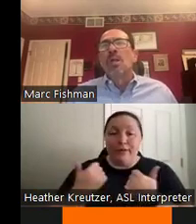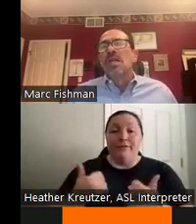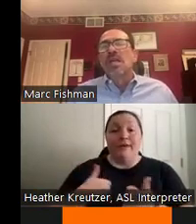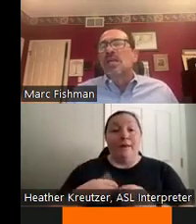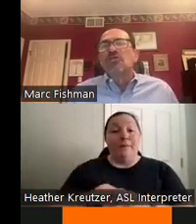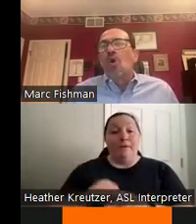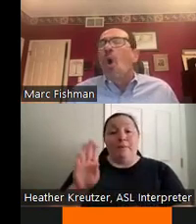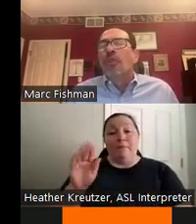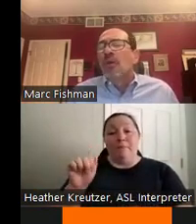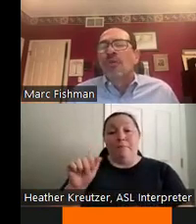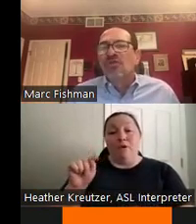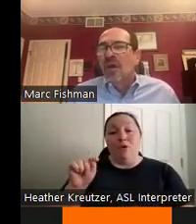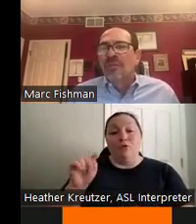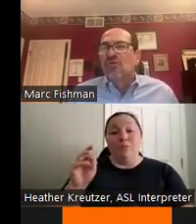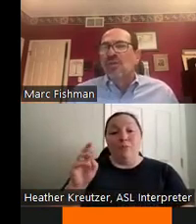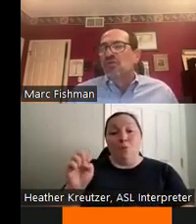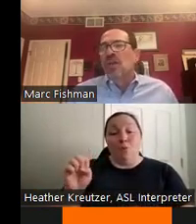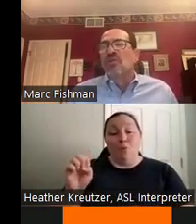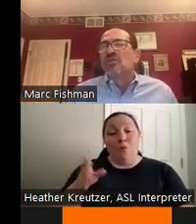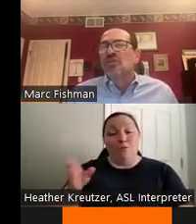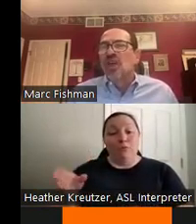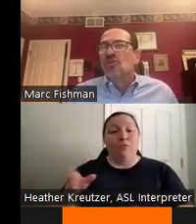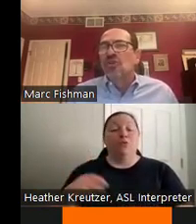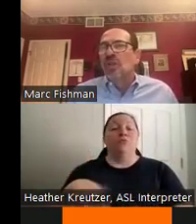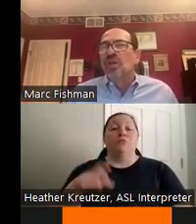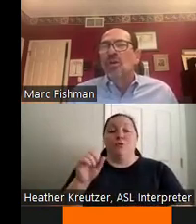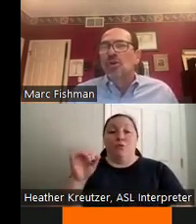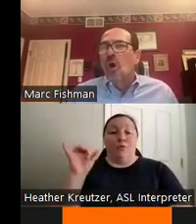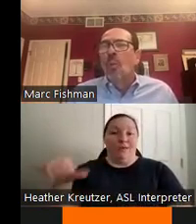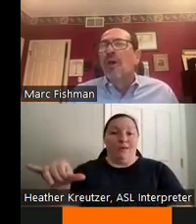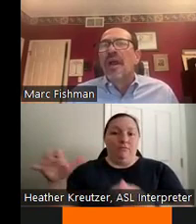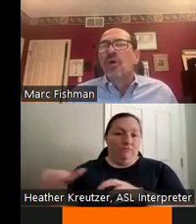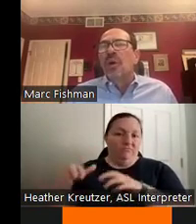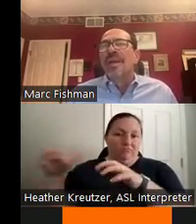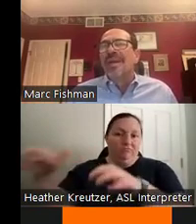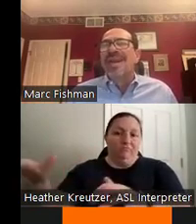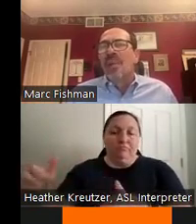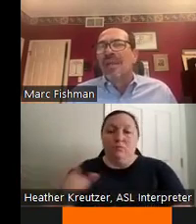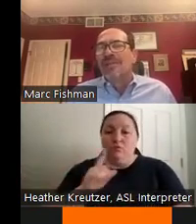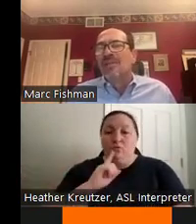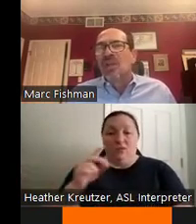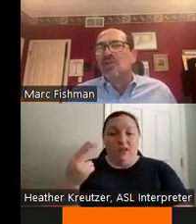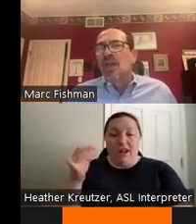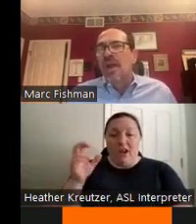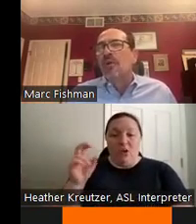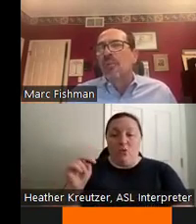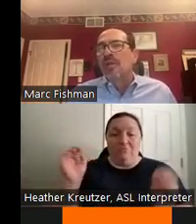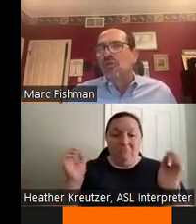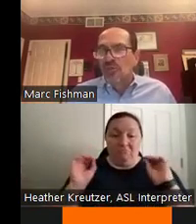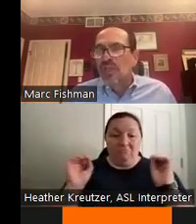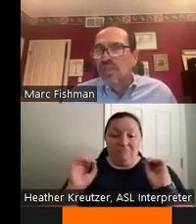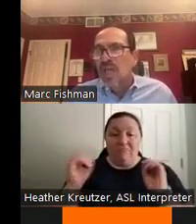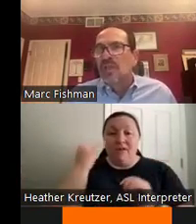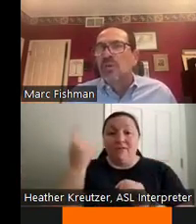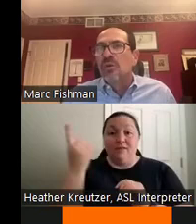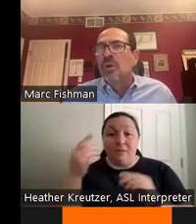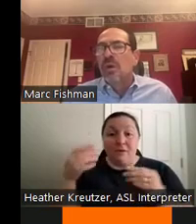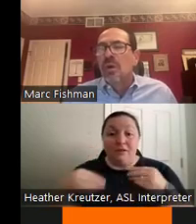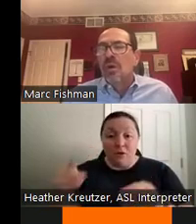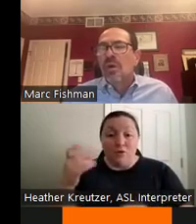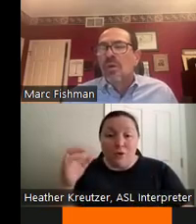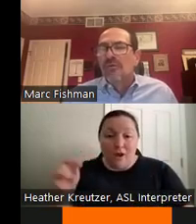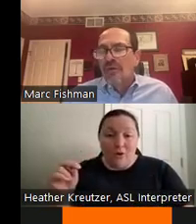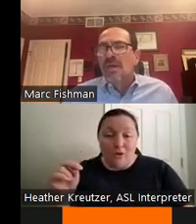Baltimore, it's all there is on the streets. There is essentially no more heroin, and anybody that sells you heroin is really selling